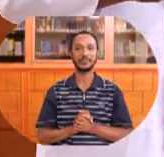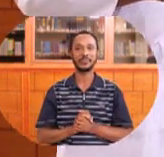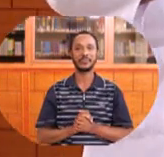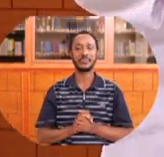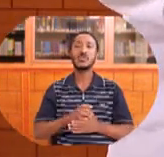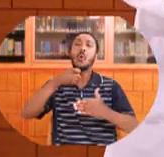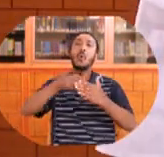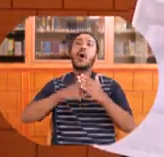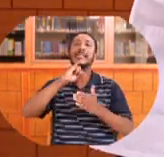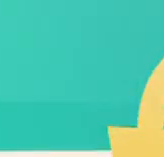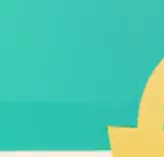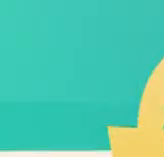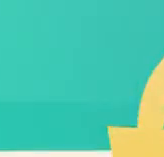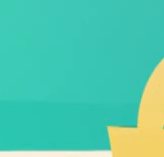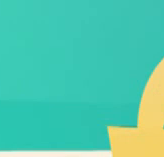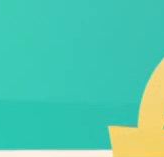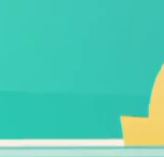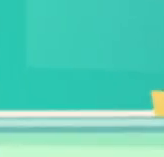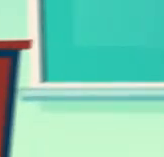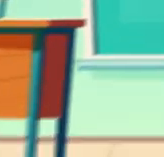What is water pollution?